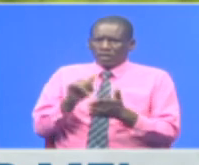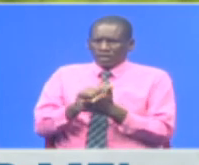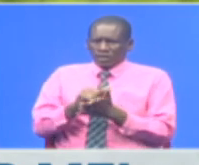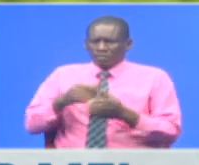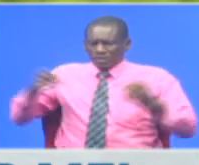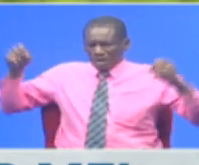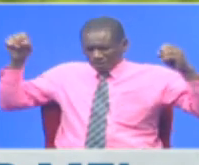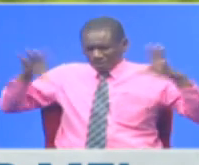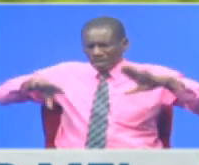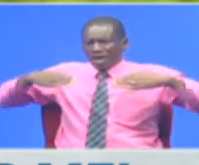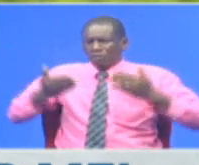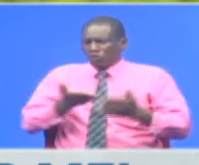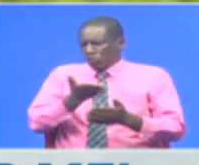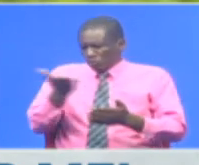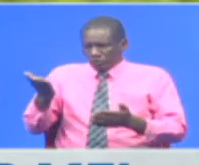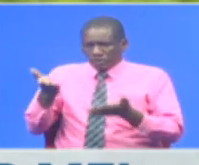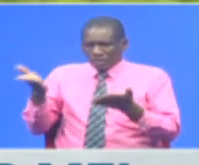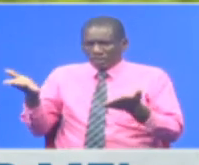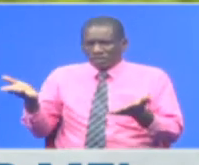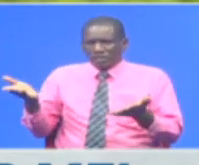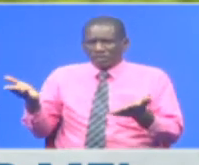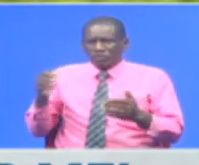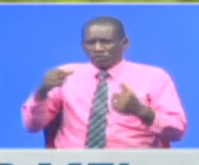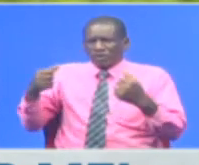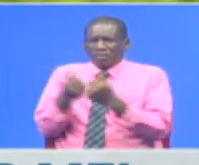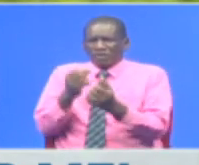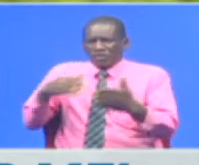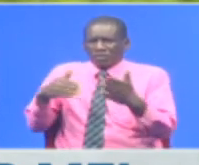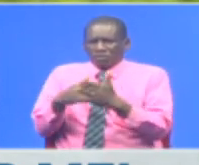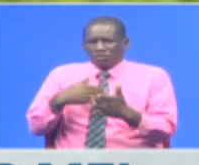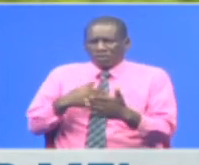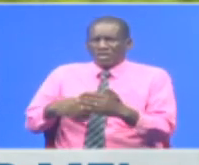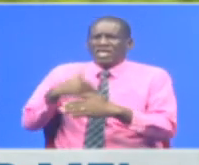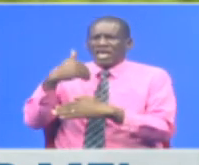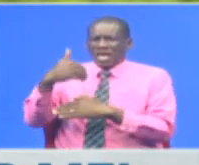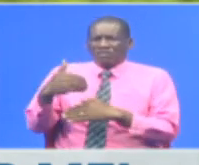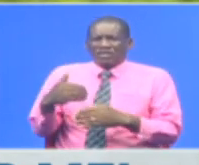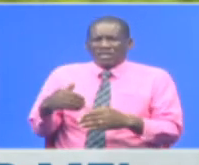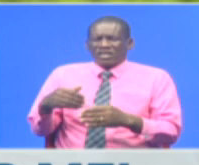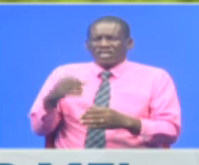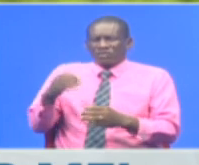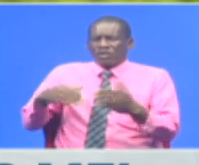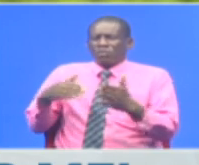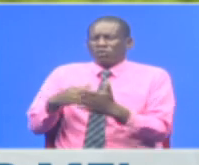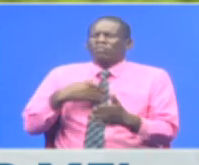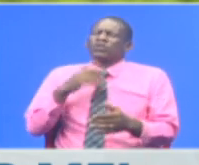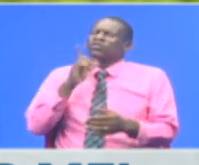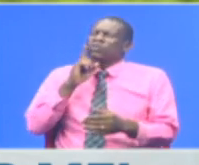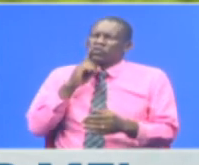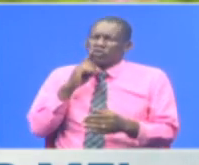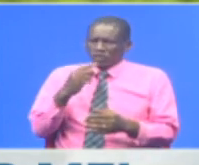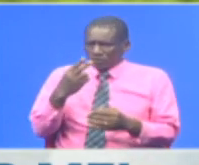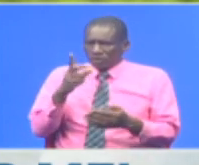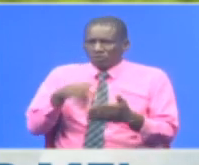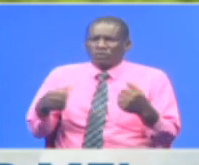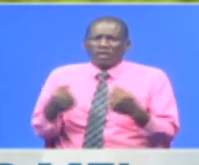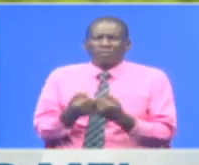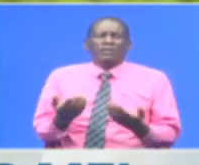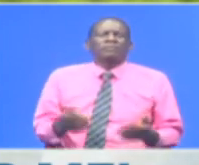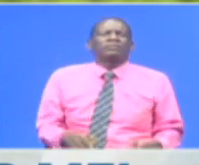clear about those consequences after that so-called happens tomorrow, should it happen.